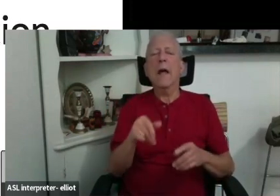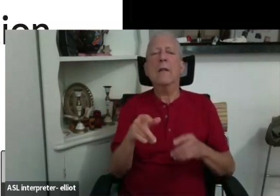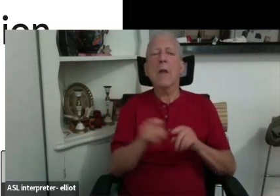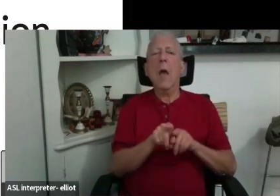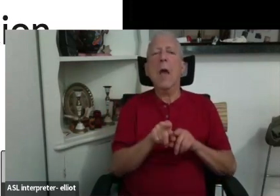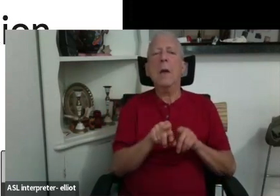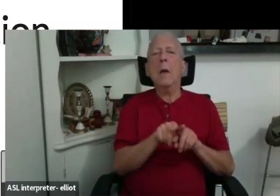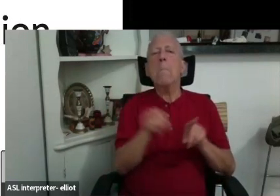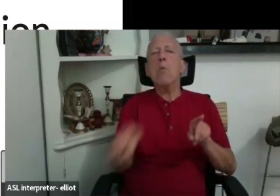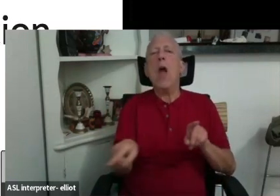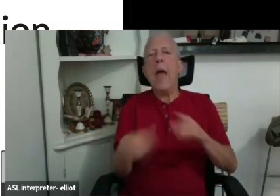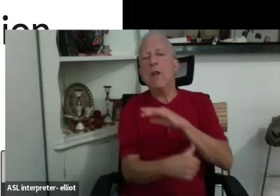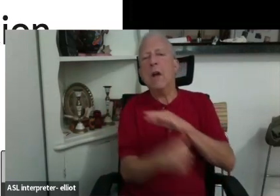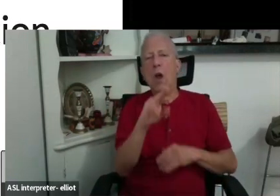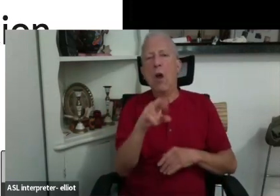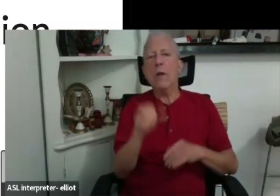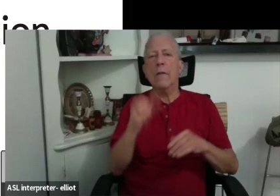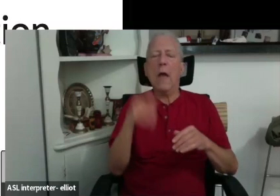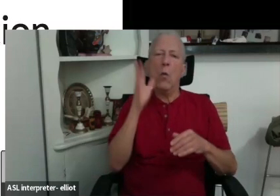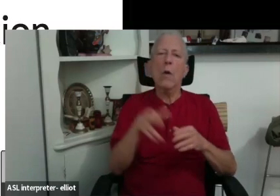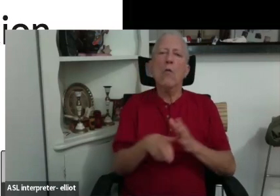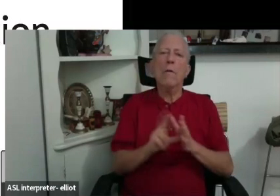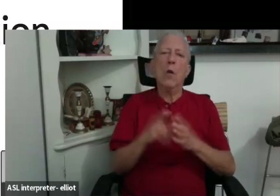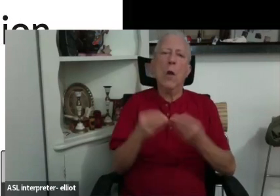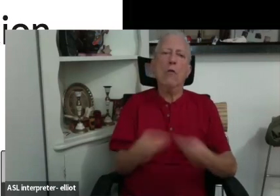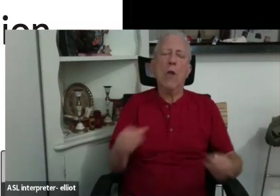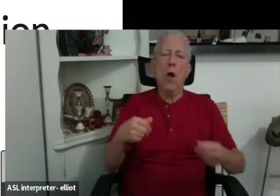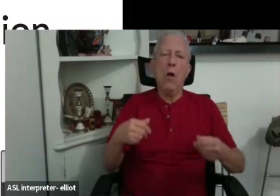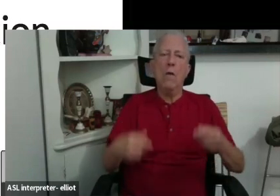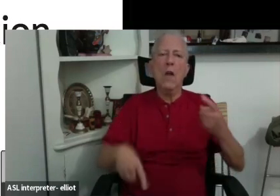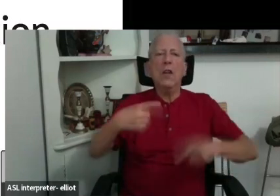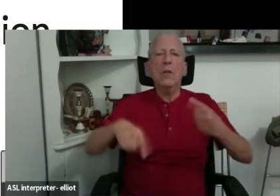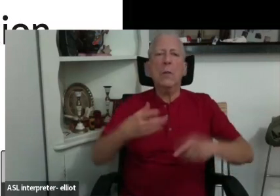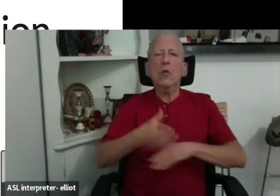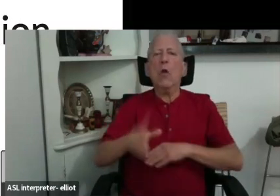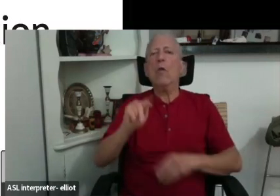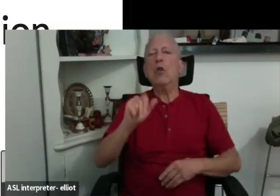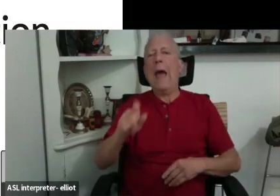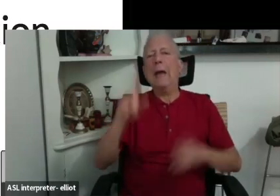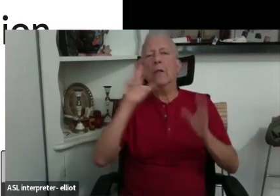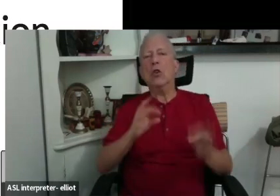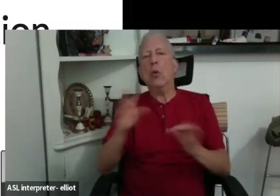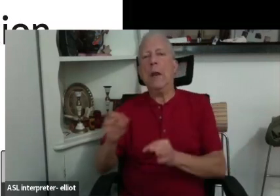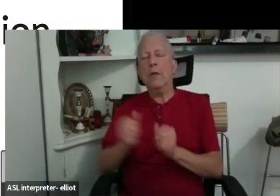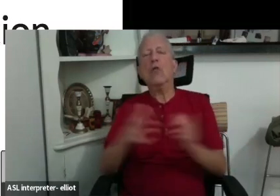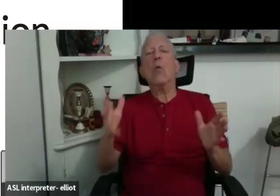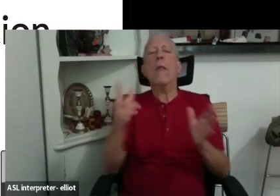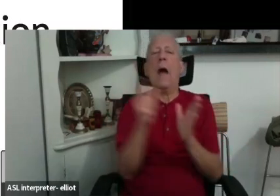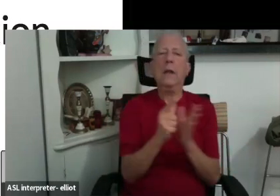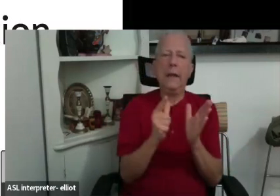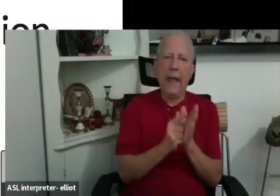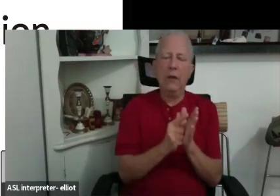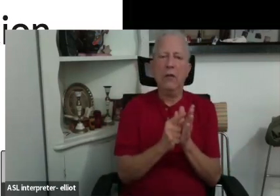of the IRS that reviews and resolves disputes over tax determinations and without litigation.